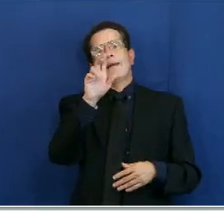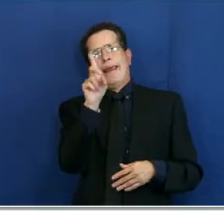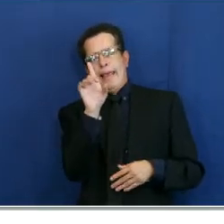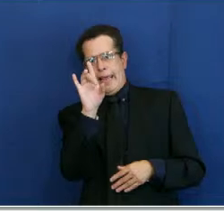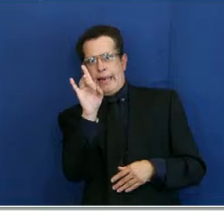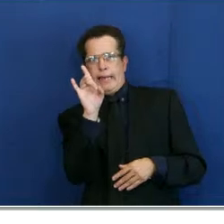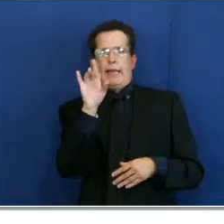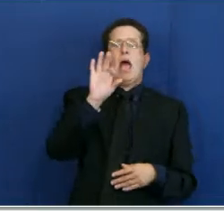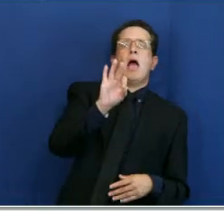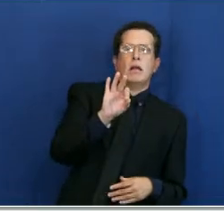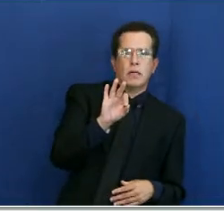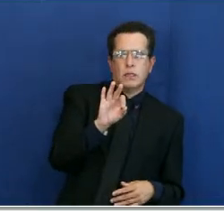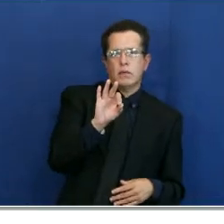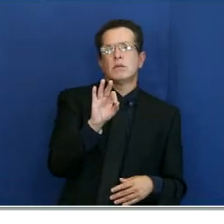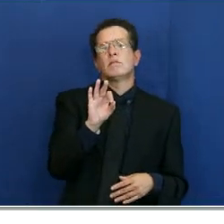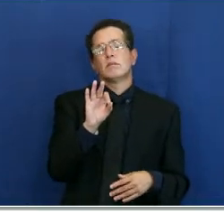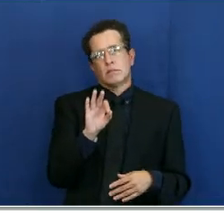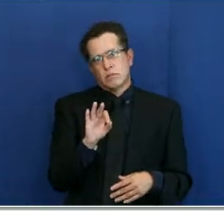1,389